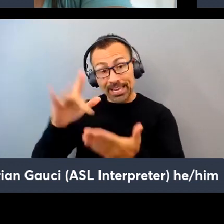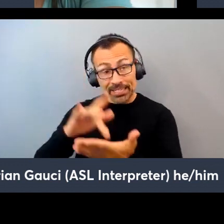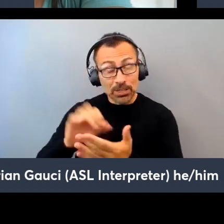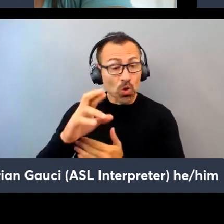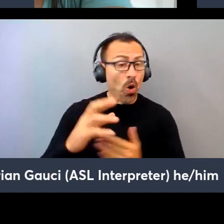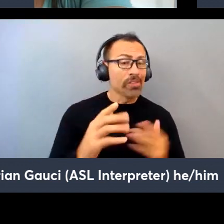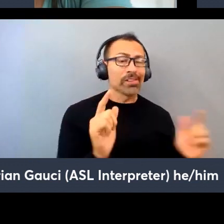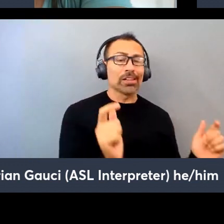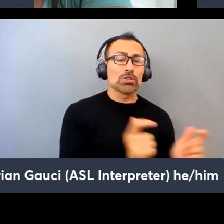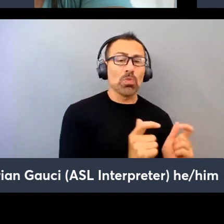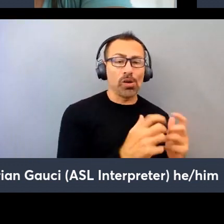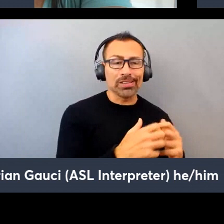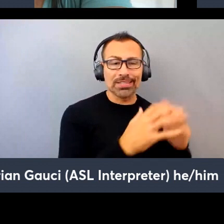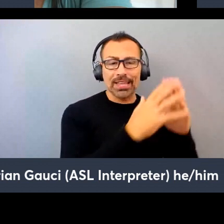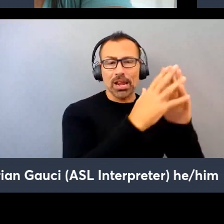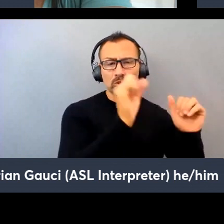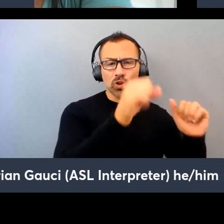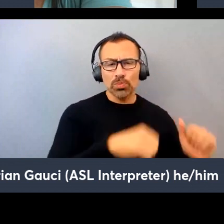prod, test,